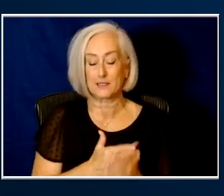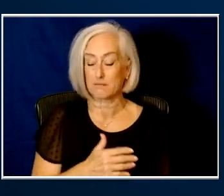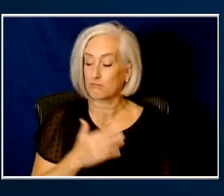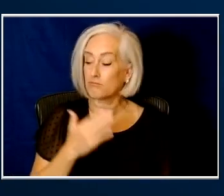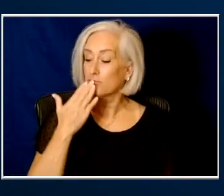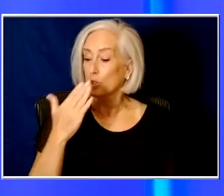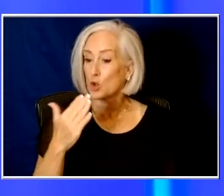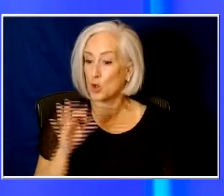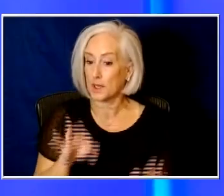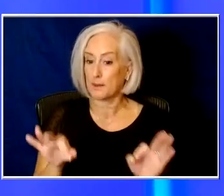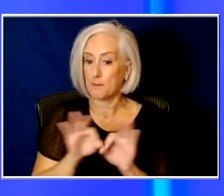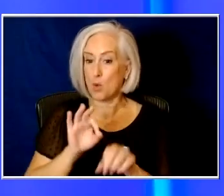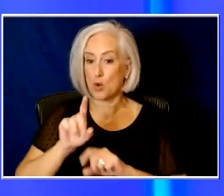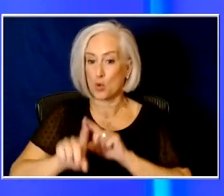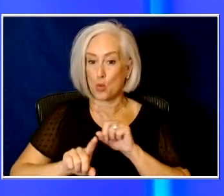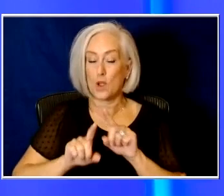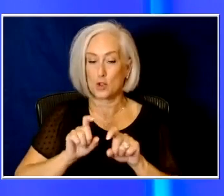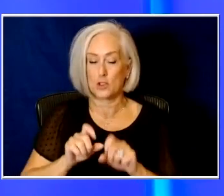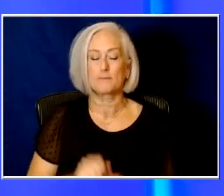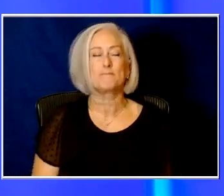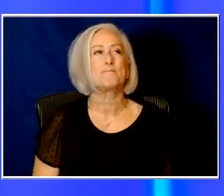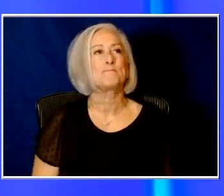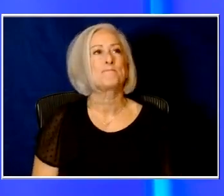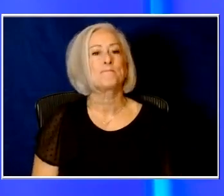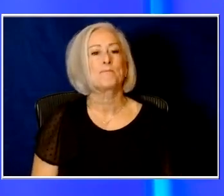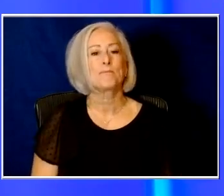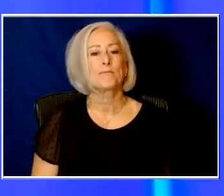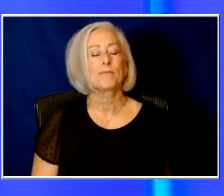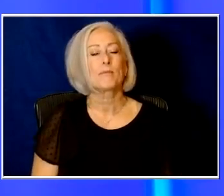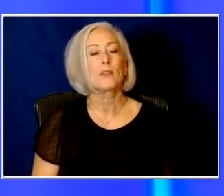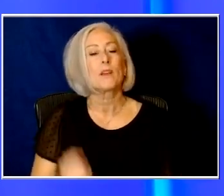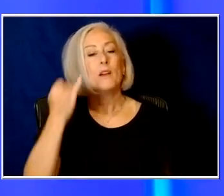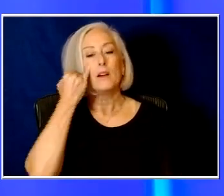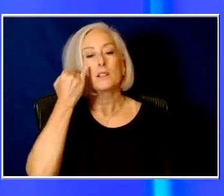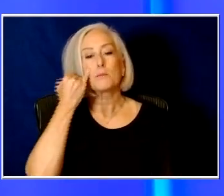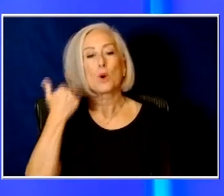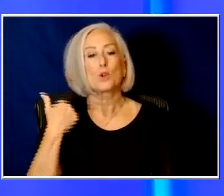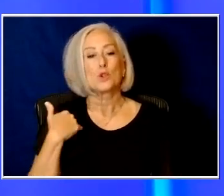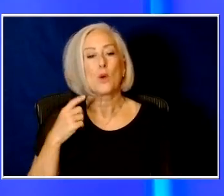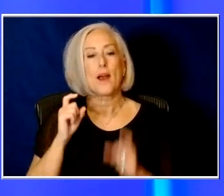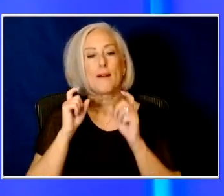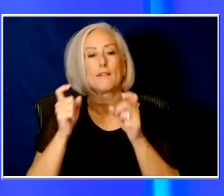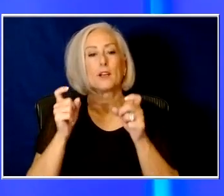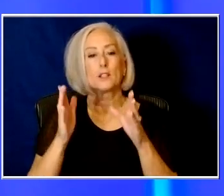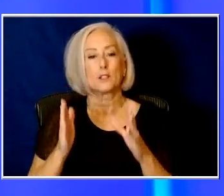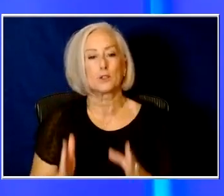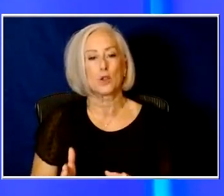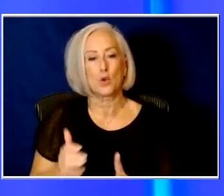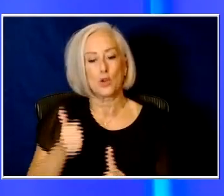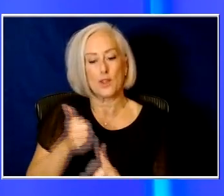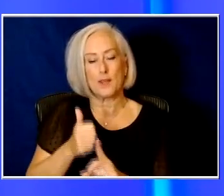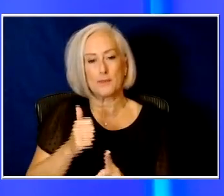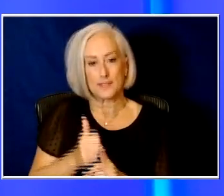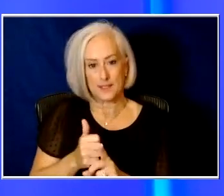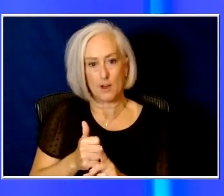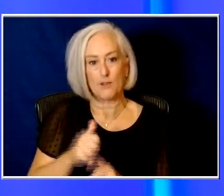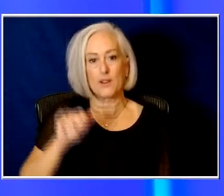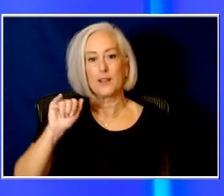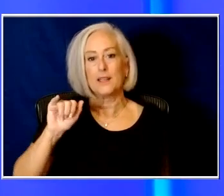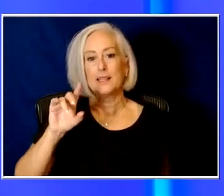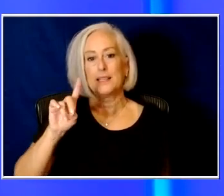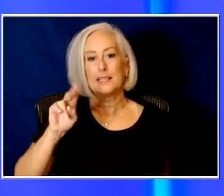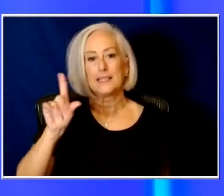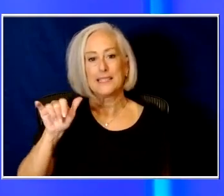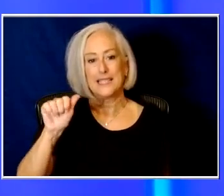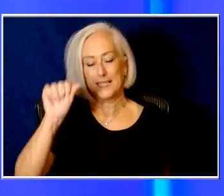question. And so if you see, let's say we have a donor who's Indian like me, and we want to